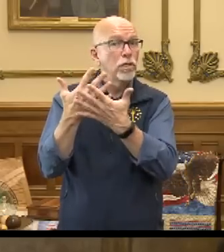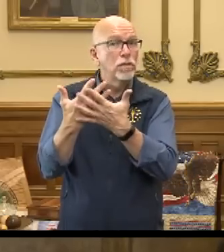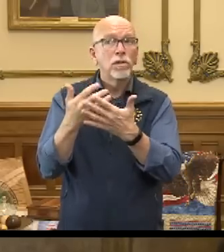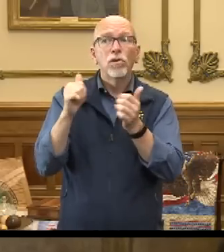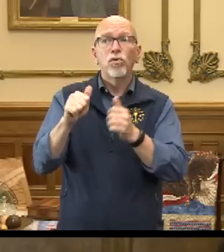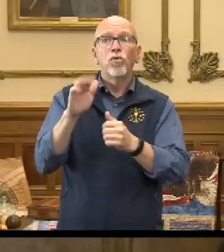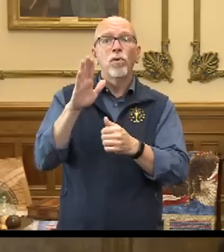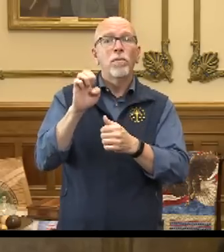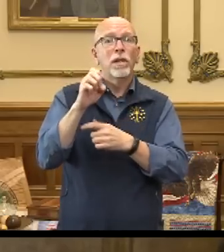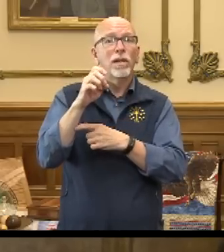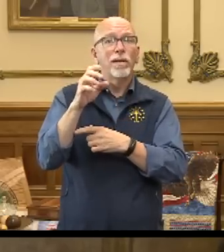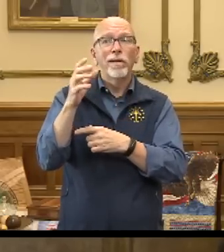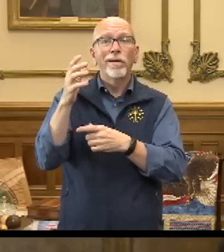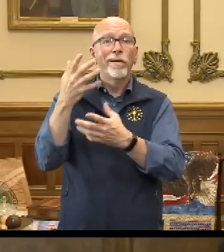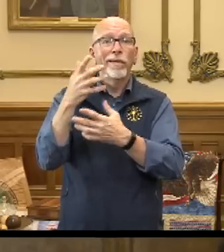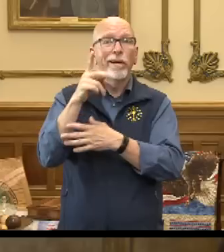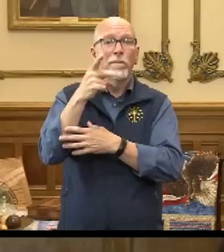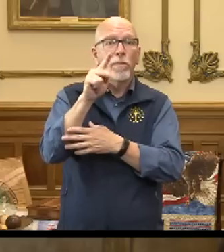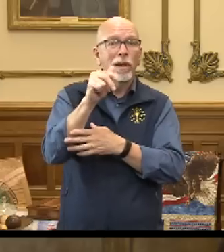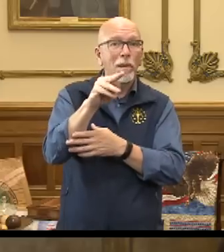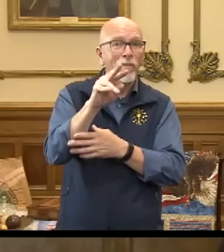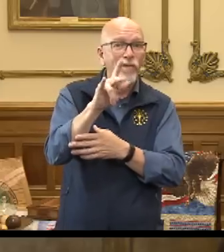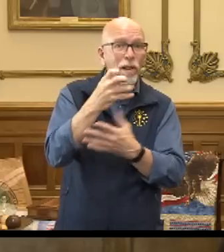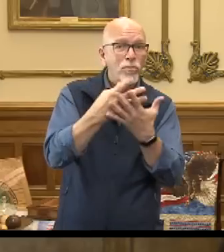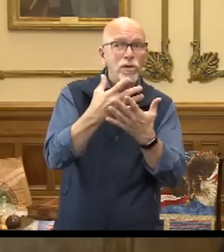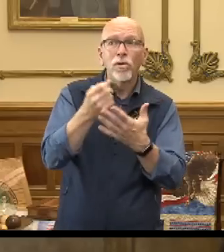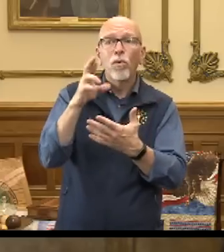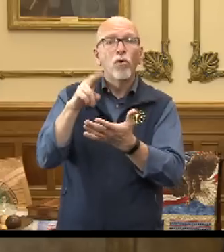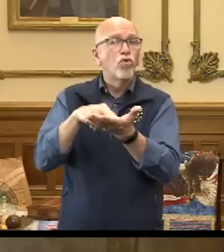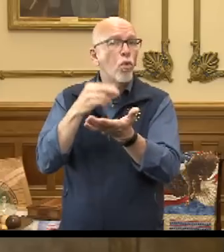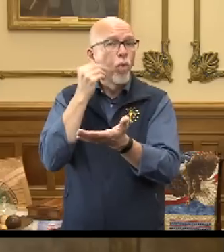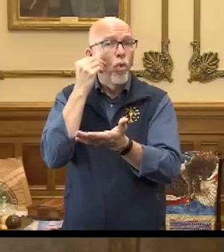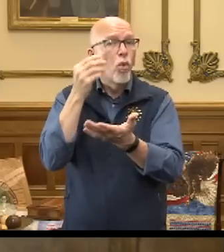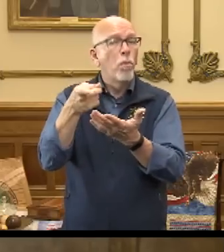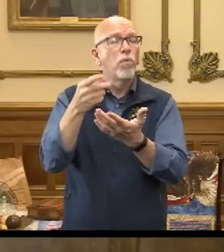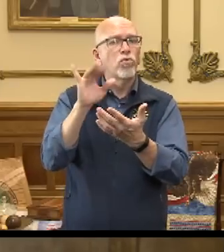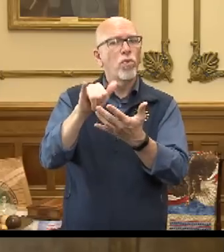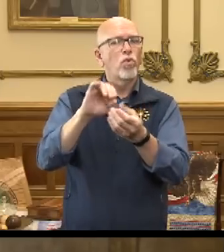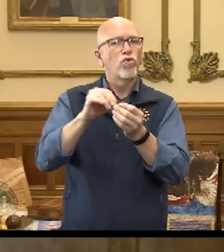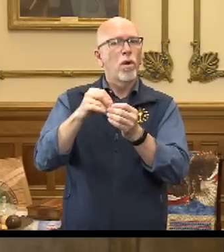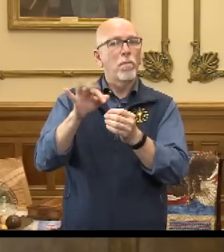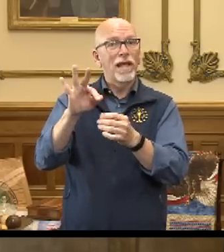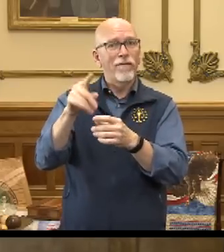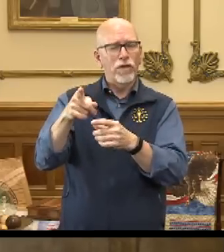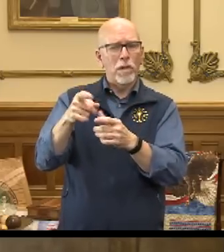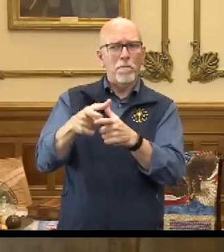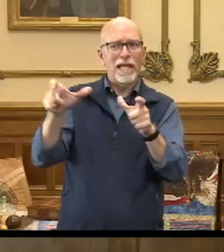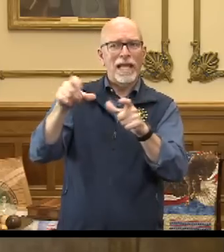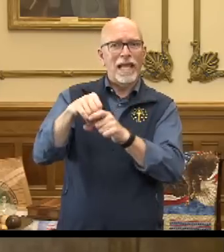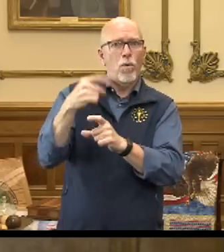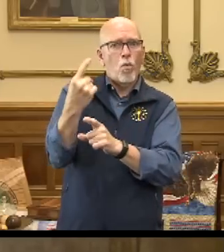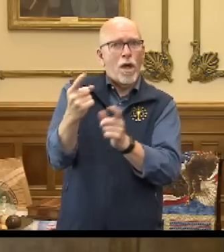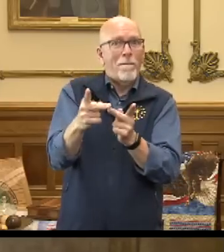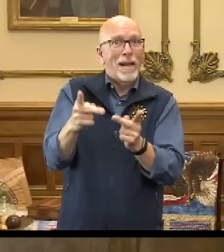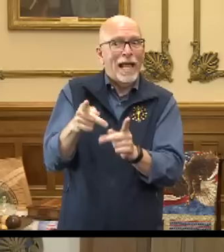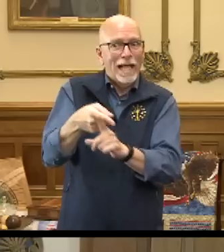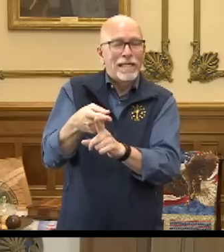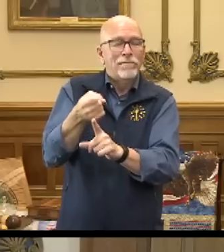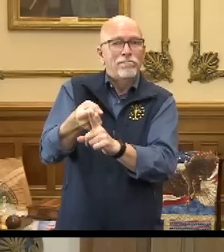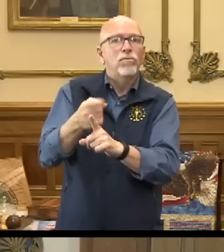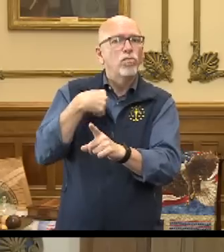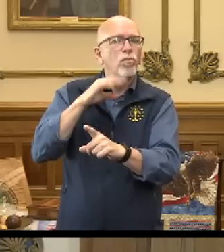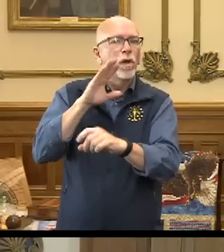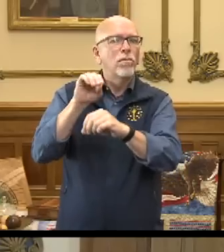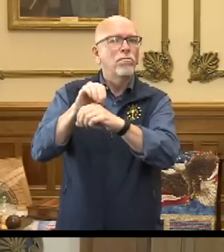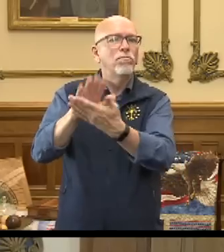or Putnamville, or whether it is a long-term care facility. So those numbers do get counted in, because your employees We're are in out it